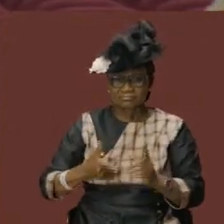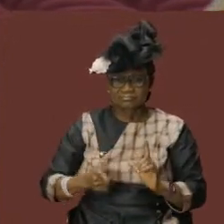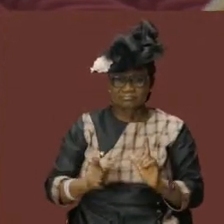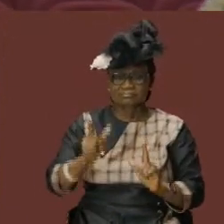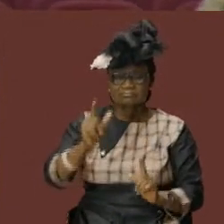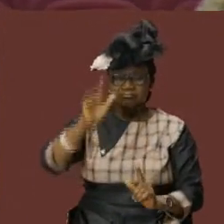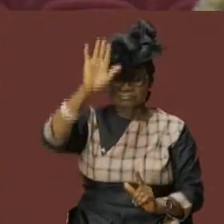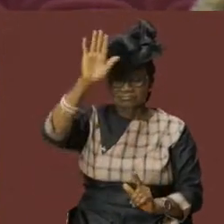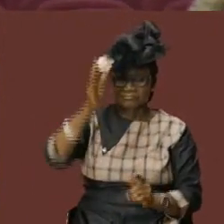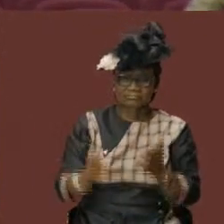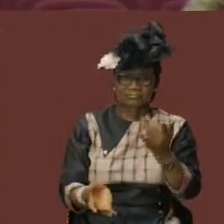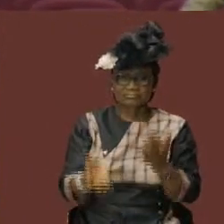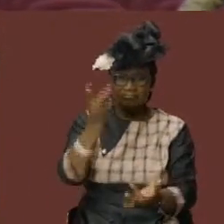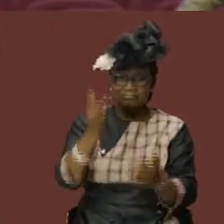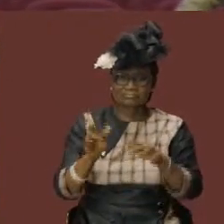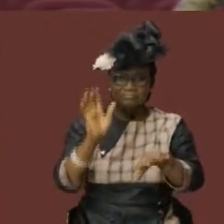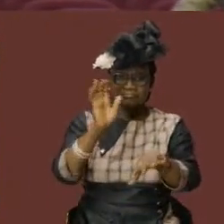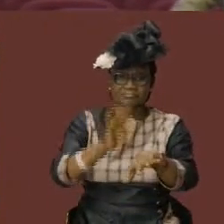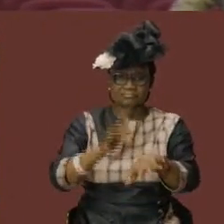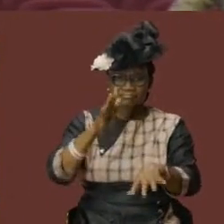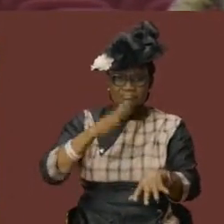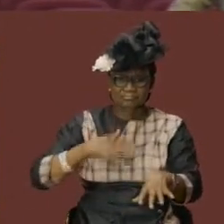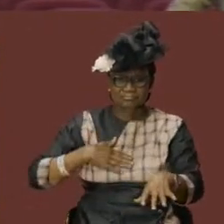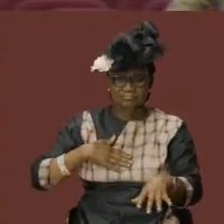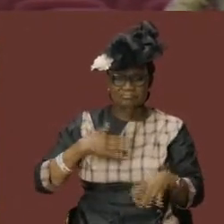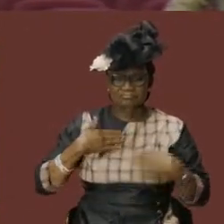touch my body.